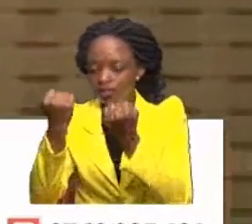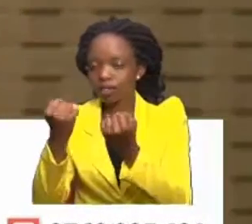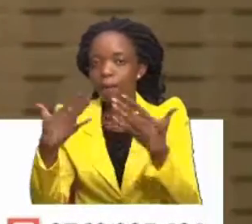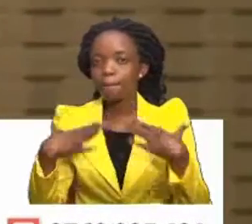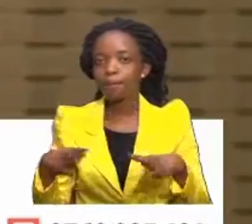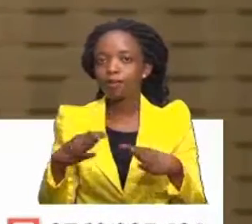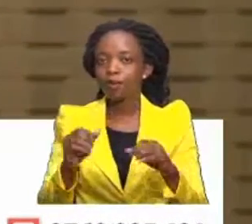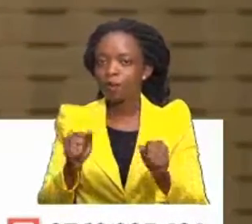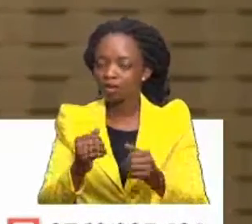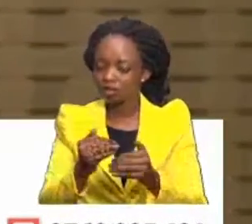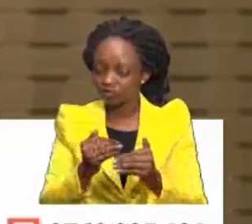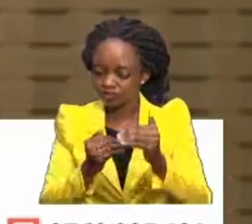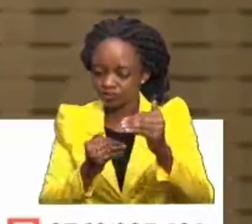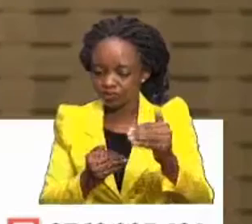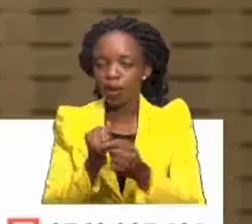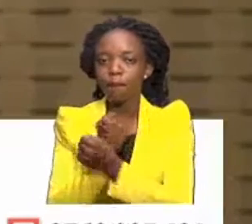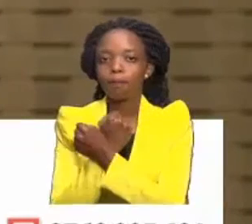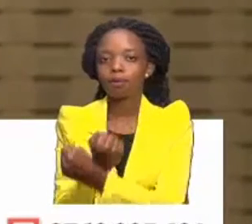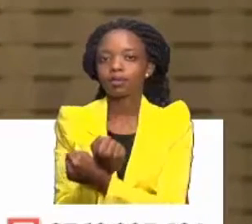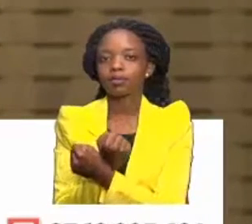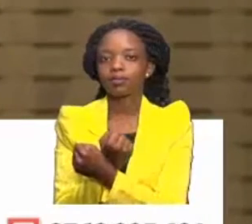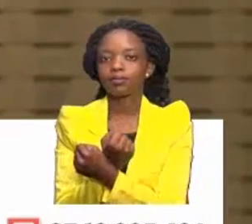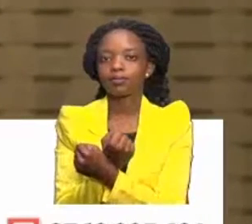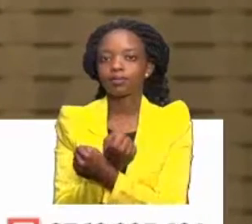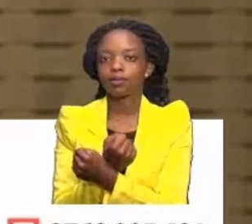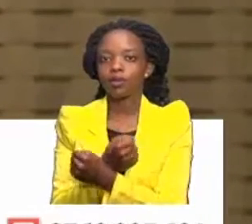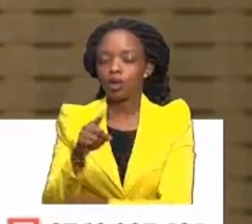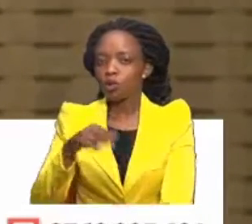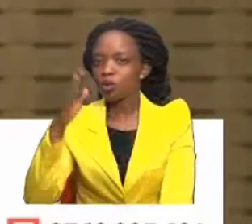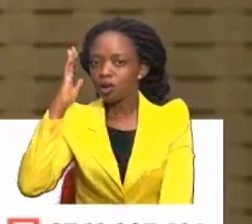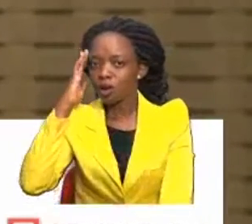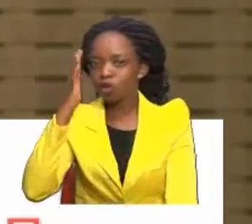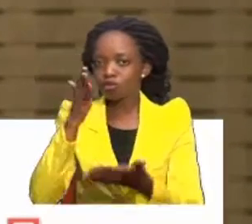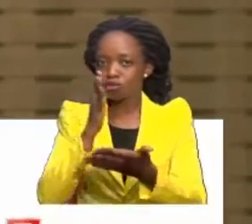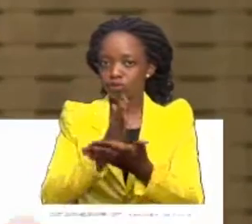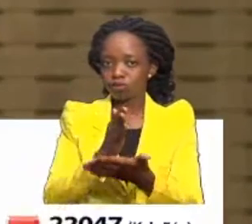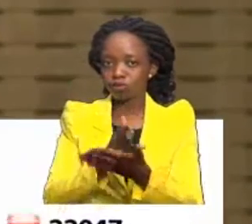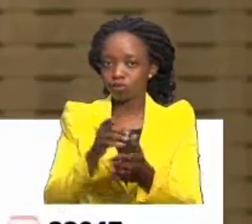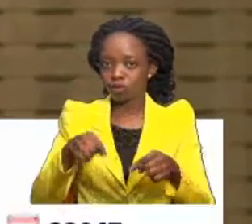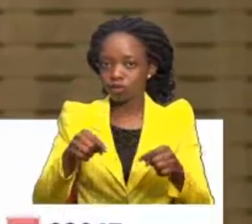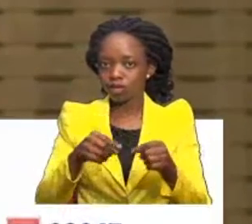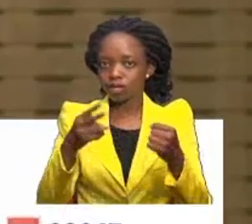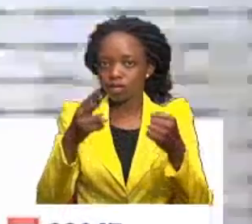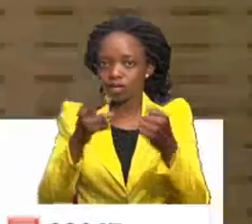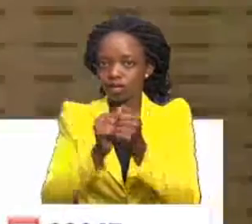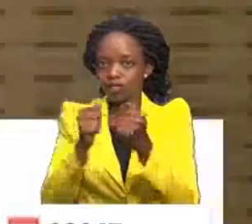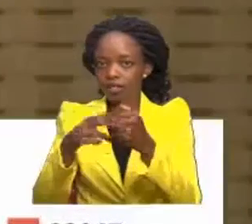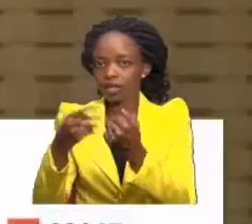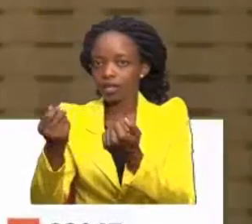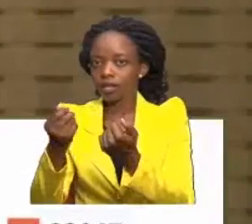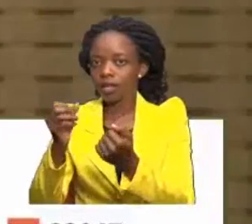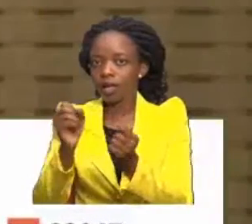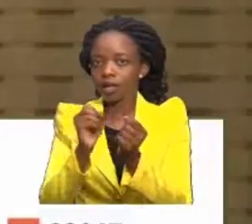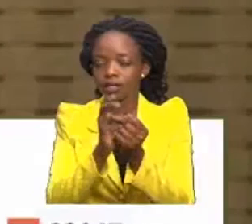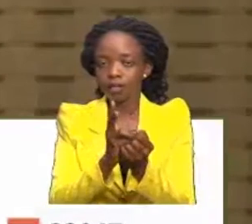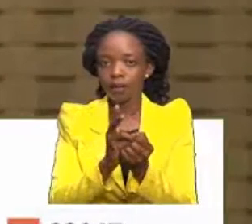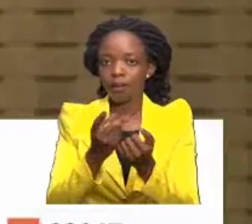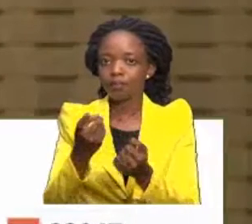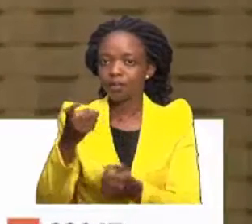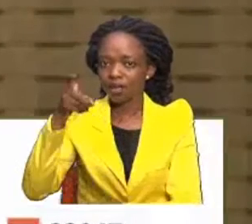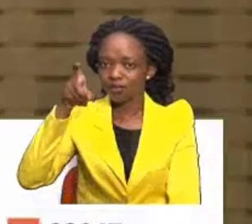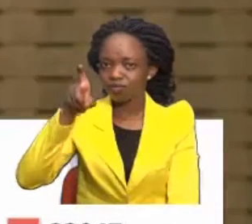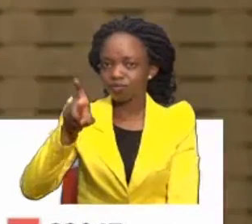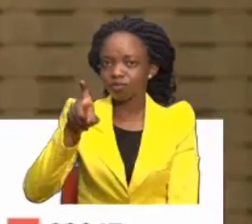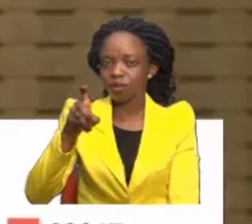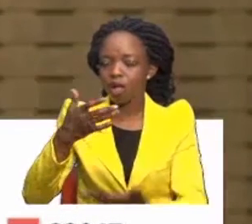enforced going forward. We note to date, as of 17th December, we have had a 13.4% increment in